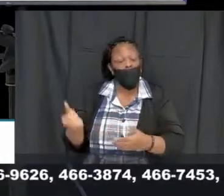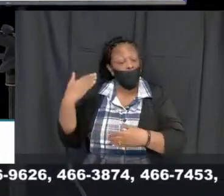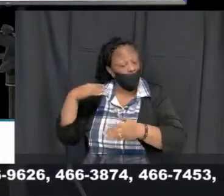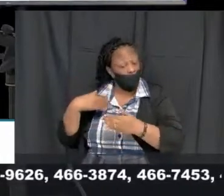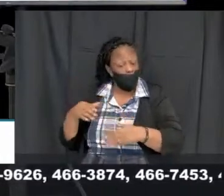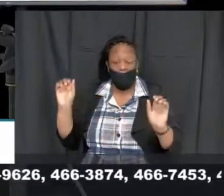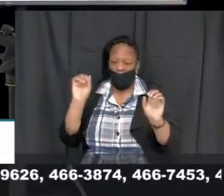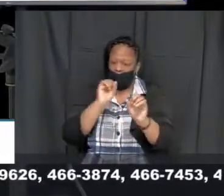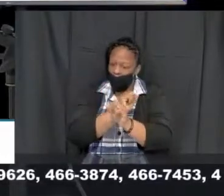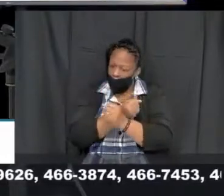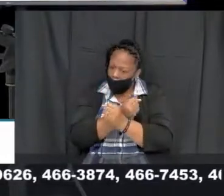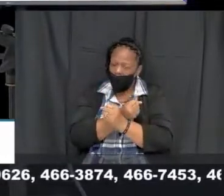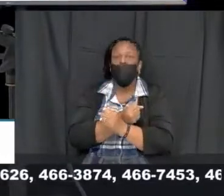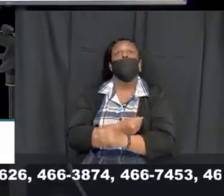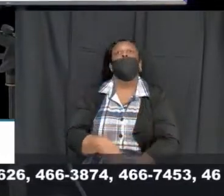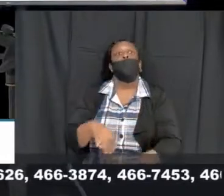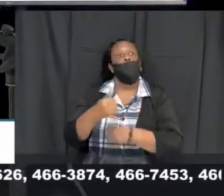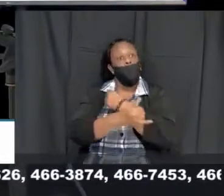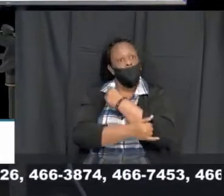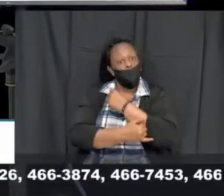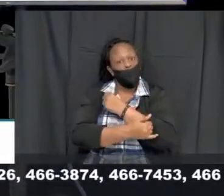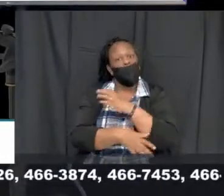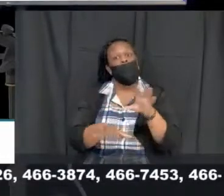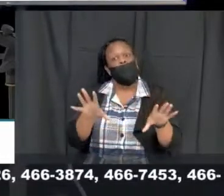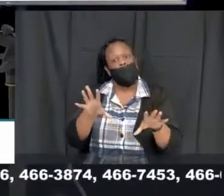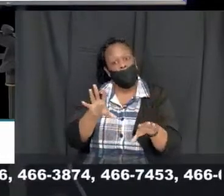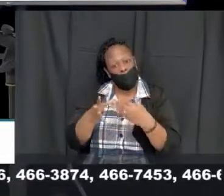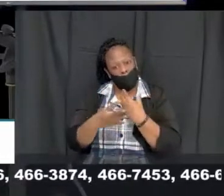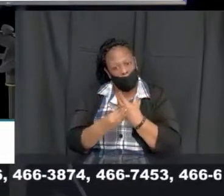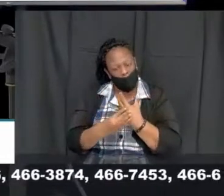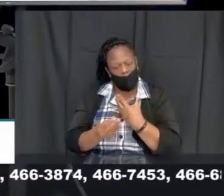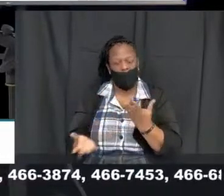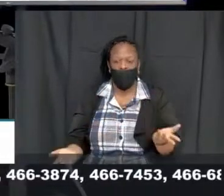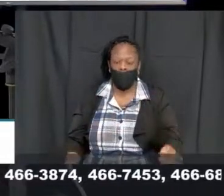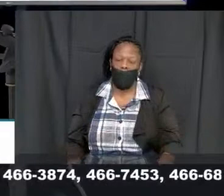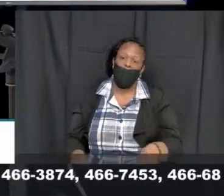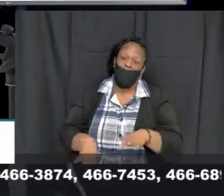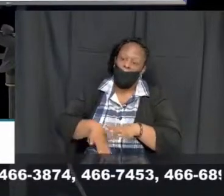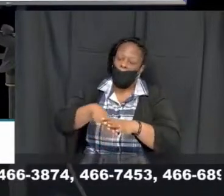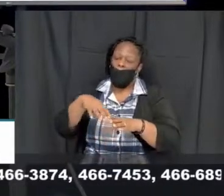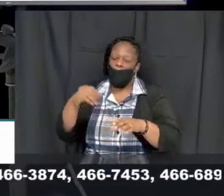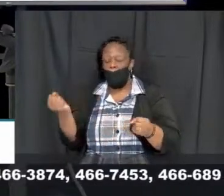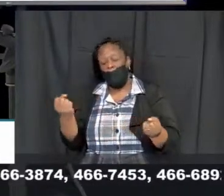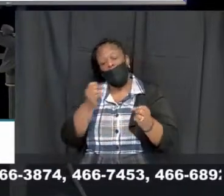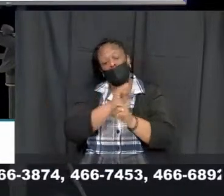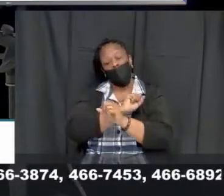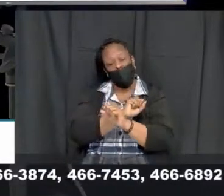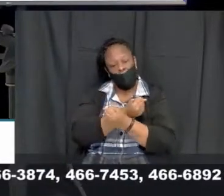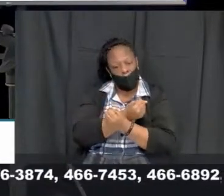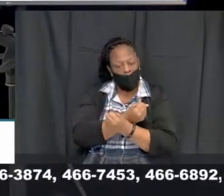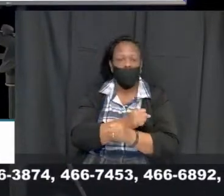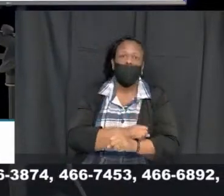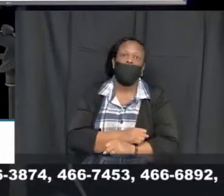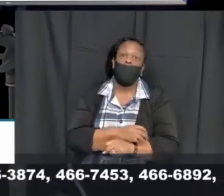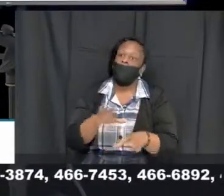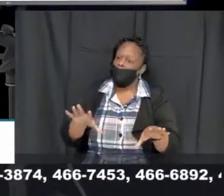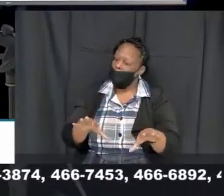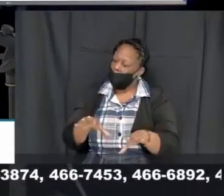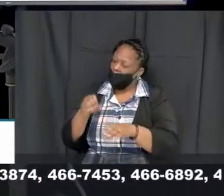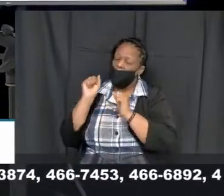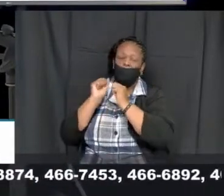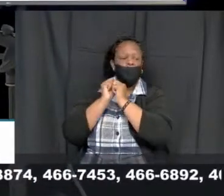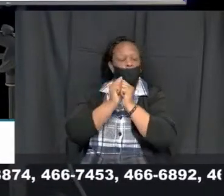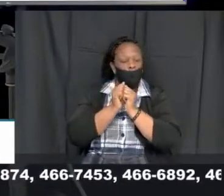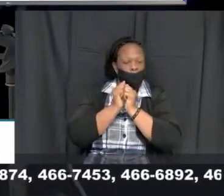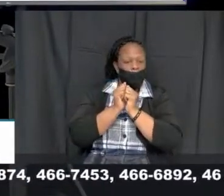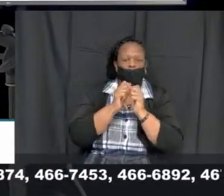the country followed. We went together as a nation. Coming out of the lockdown, we came out together and we have